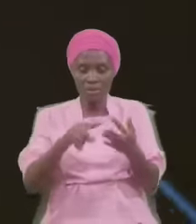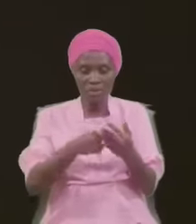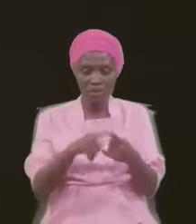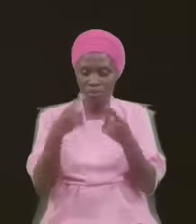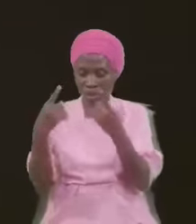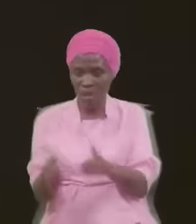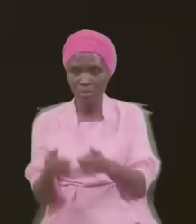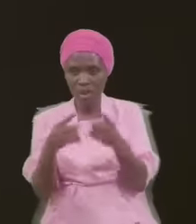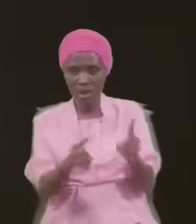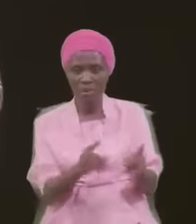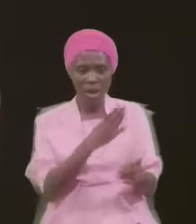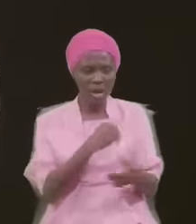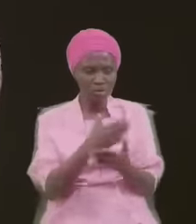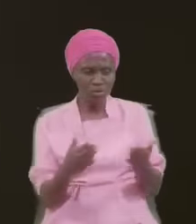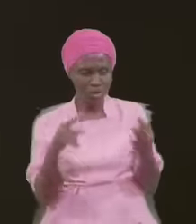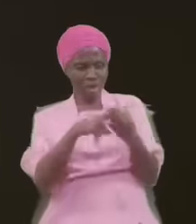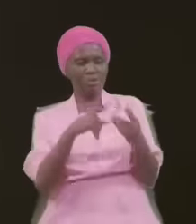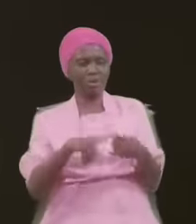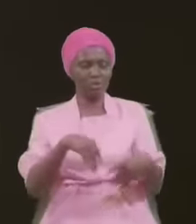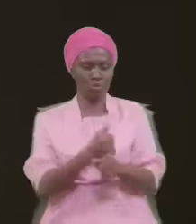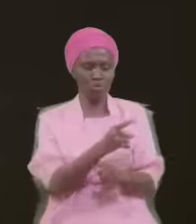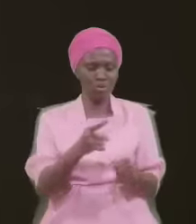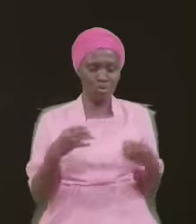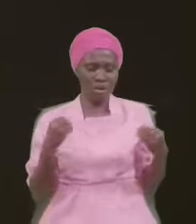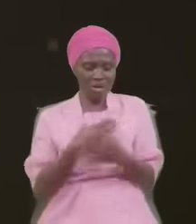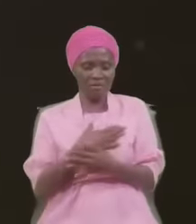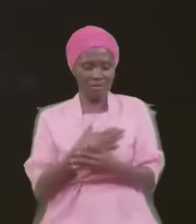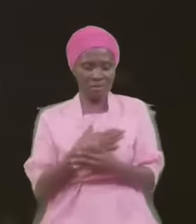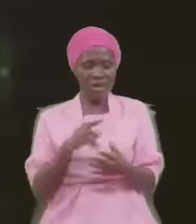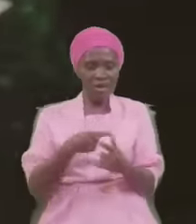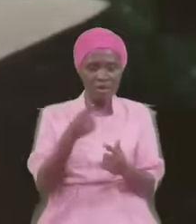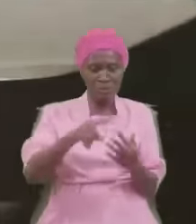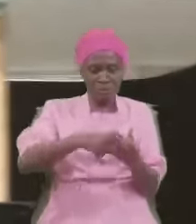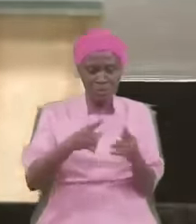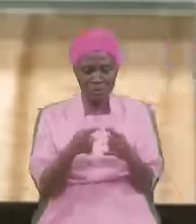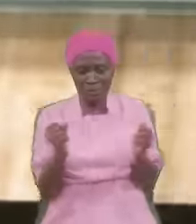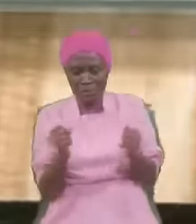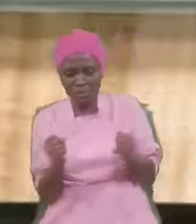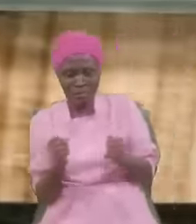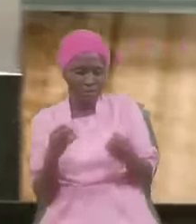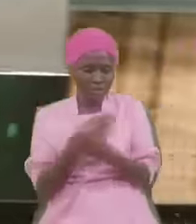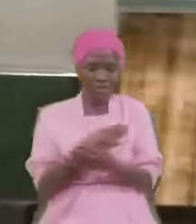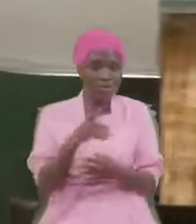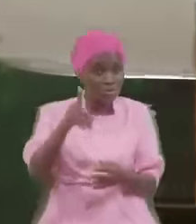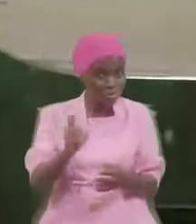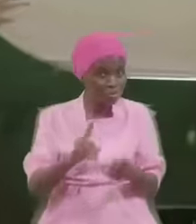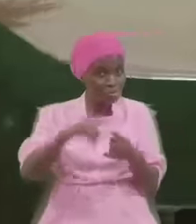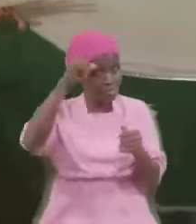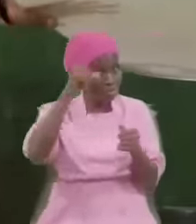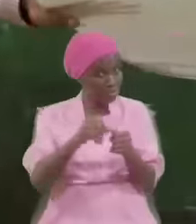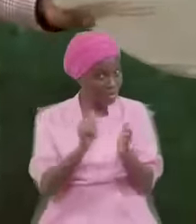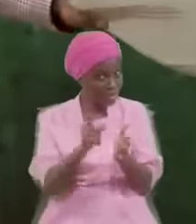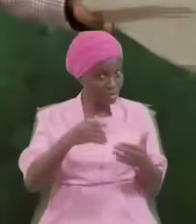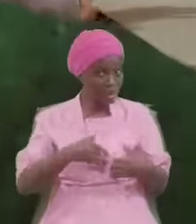that used to make you afraid, they come. Then you begin to tremble. But you must remember, you have said before the